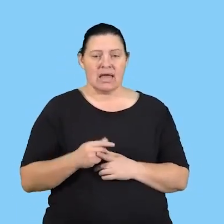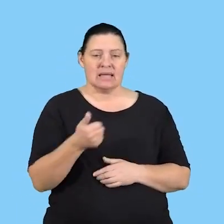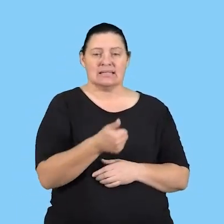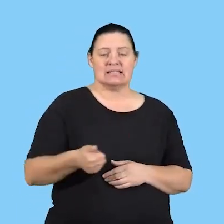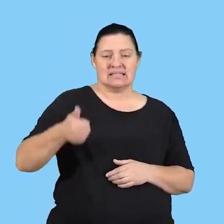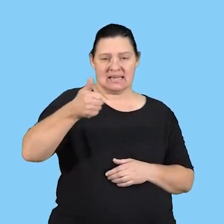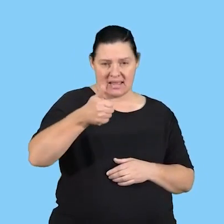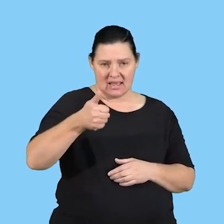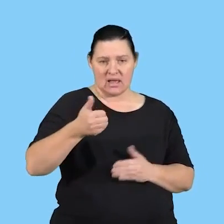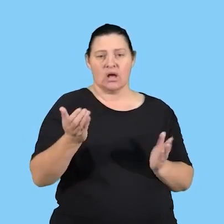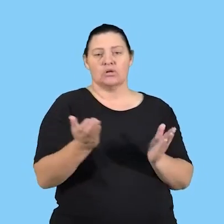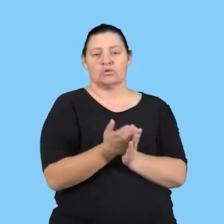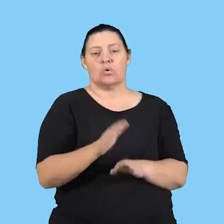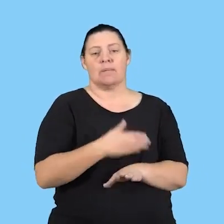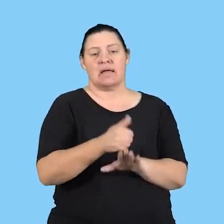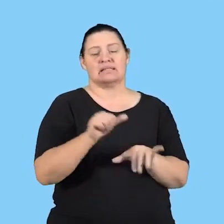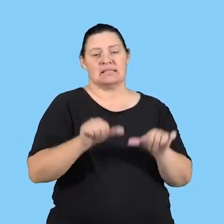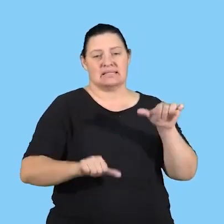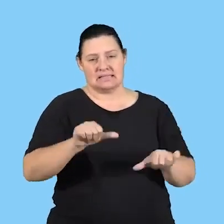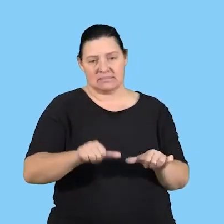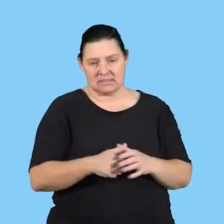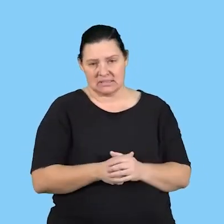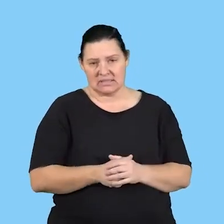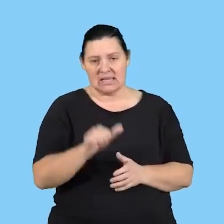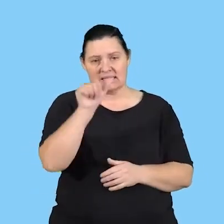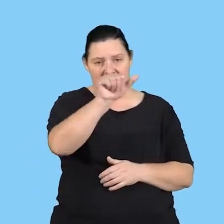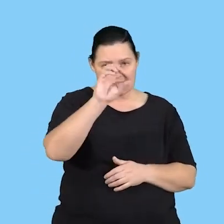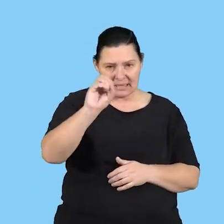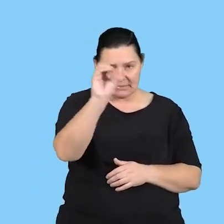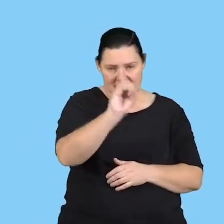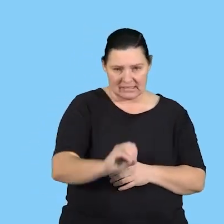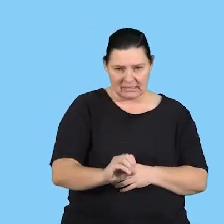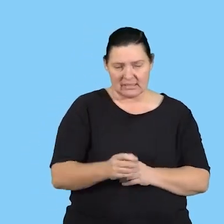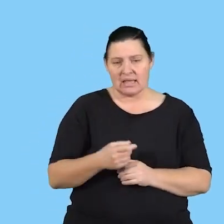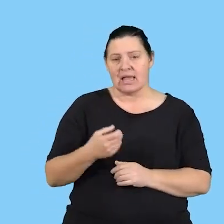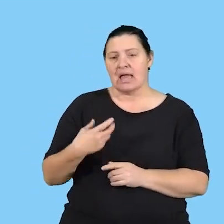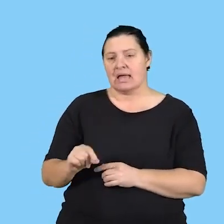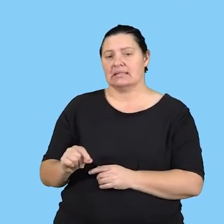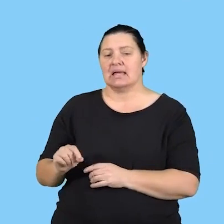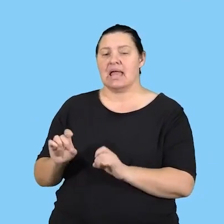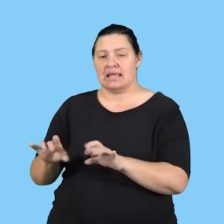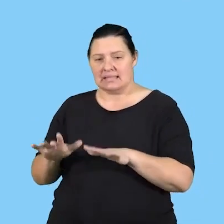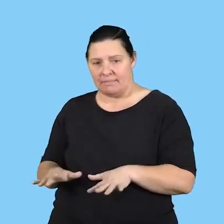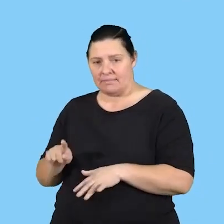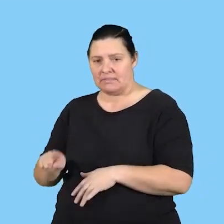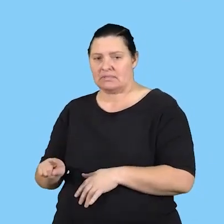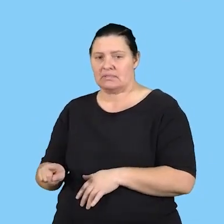the senior phase, school-based assessment is weighted at 60% and